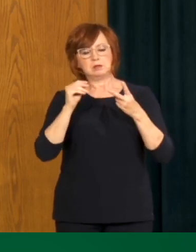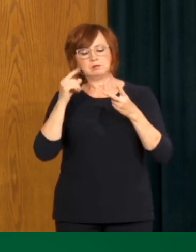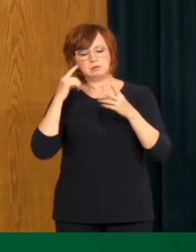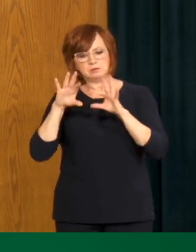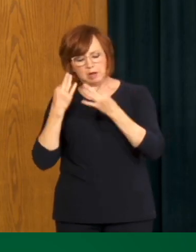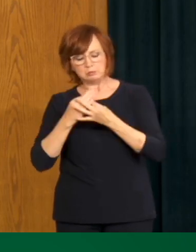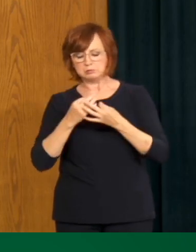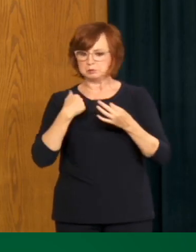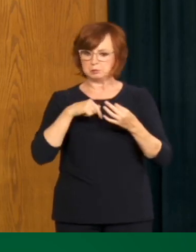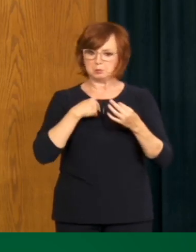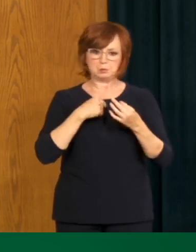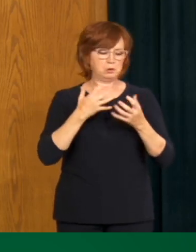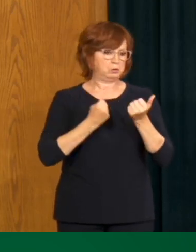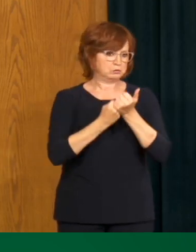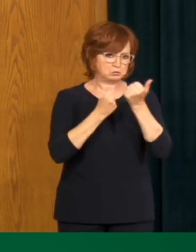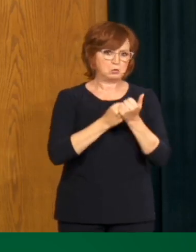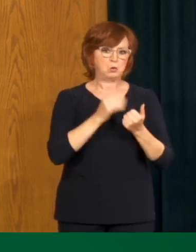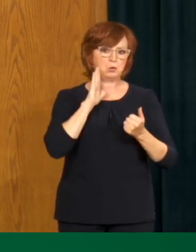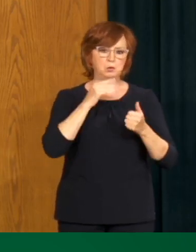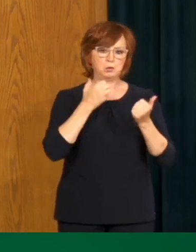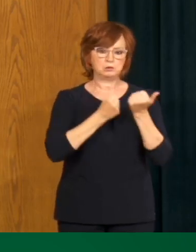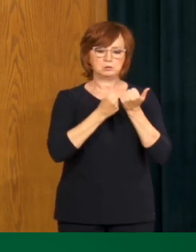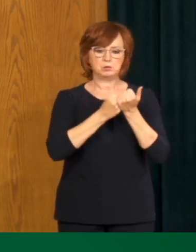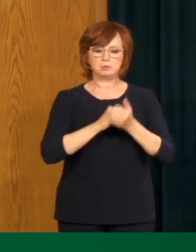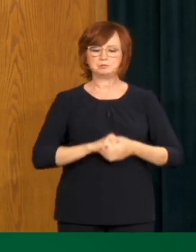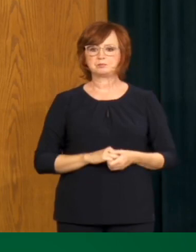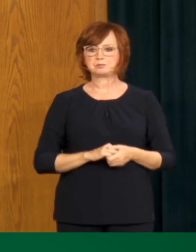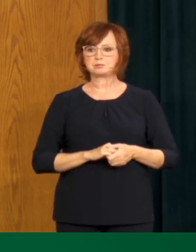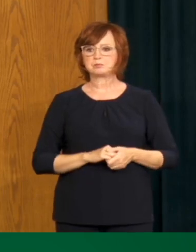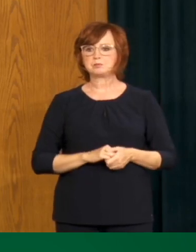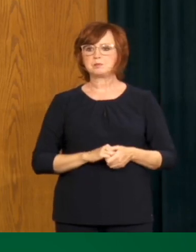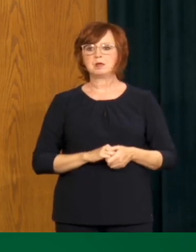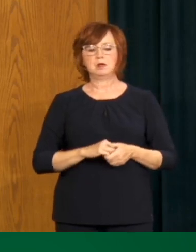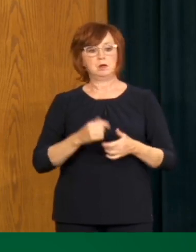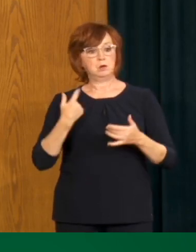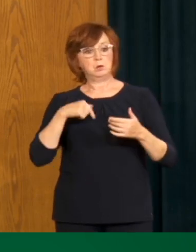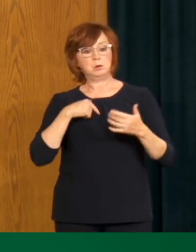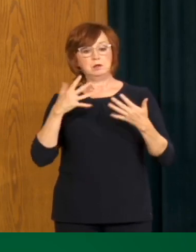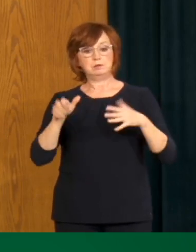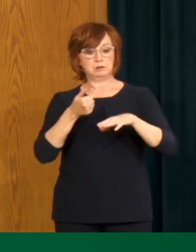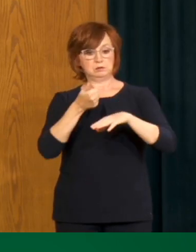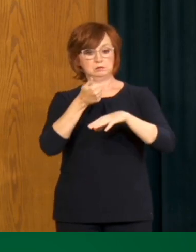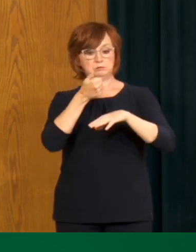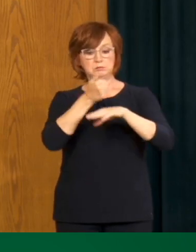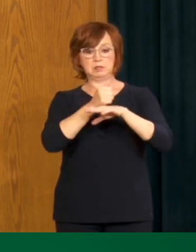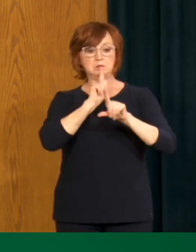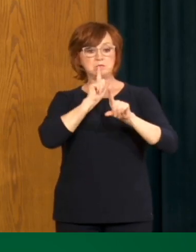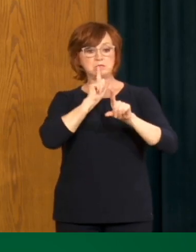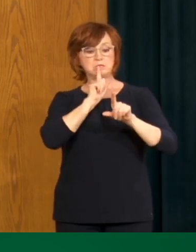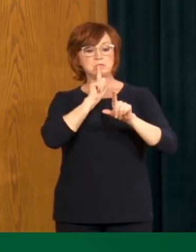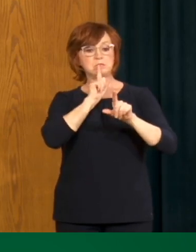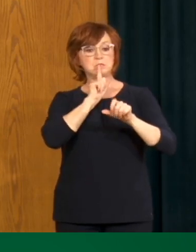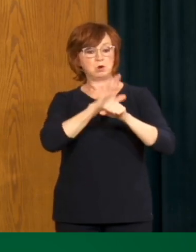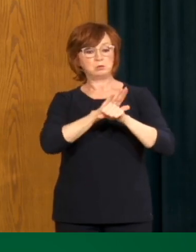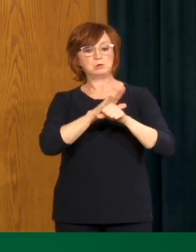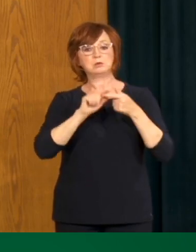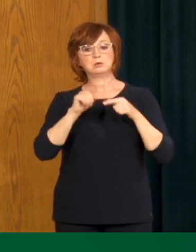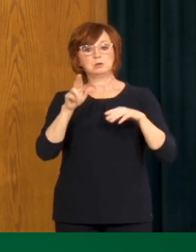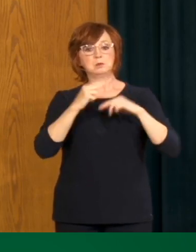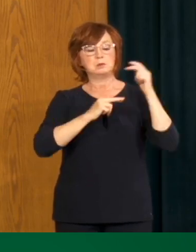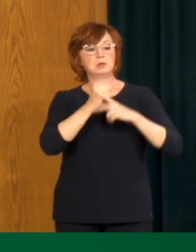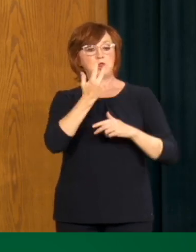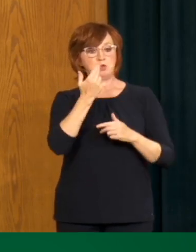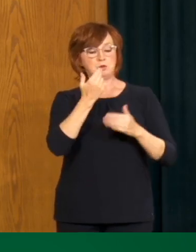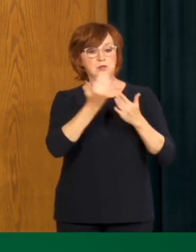We fulfilled our commitment to build 13 new long-term care facilities throughout the province, with the final one now under construction in